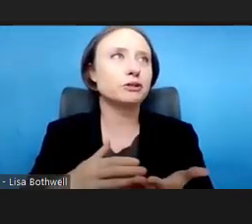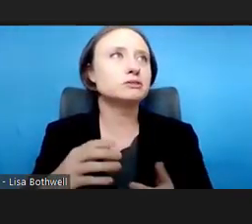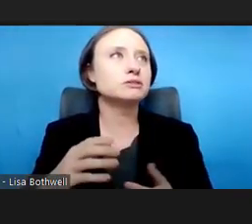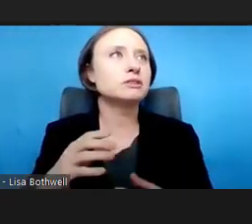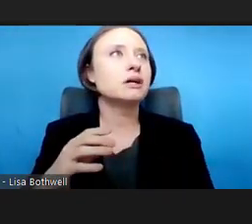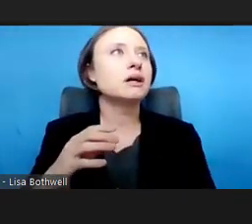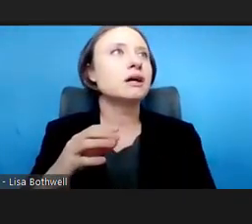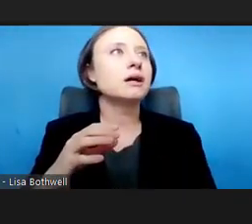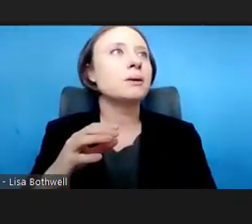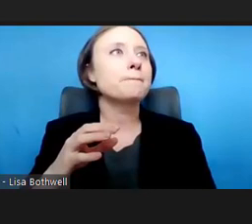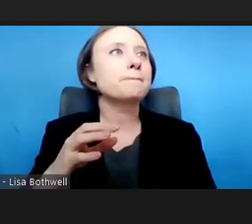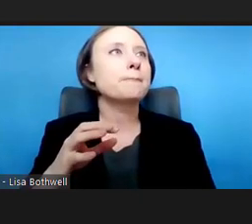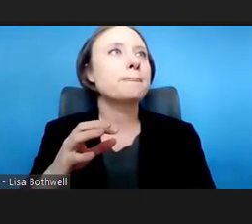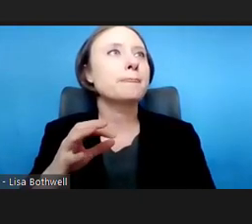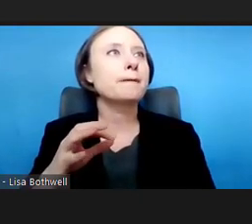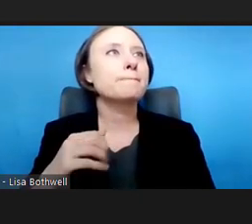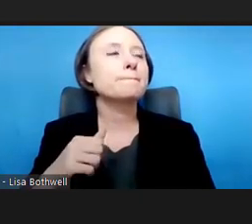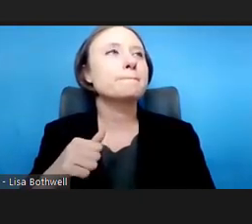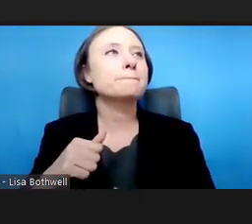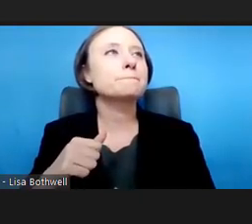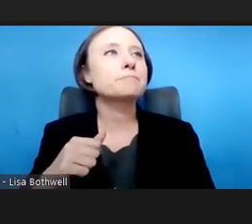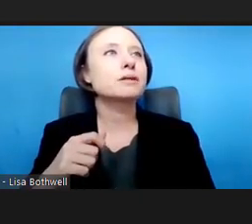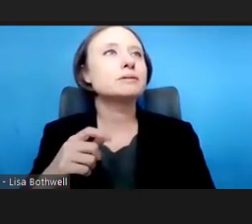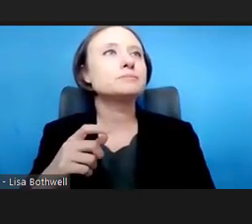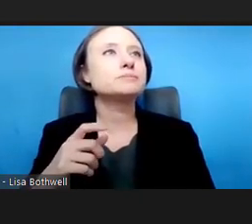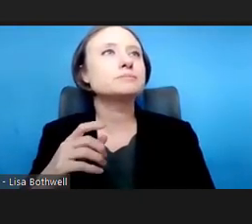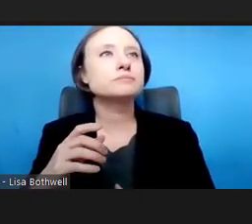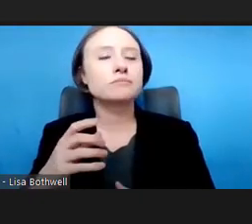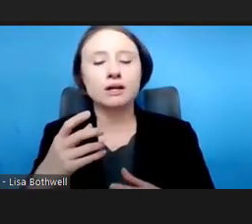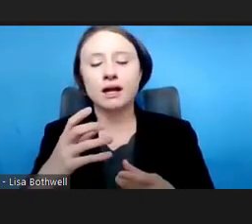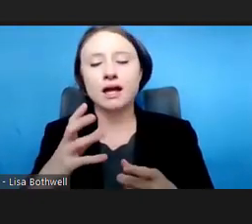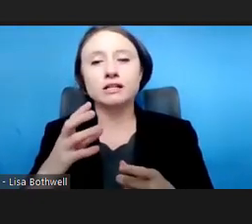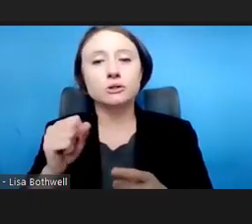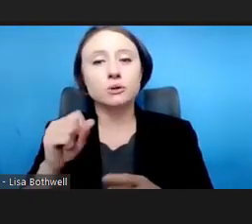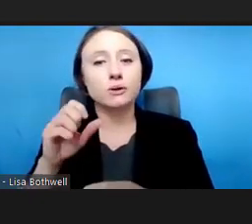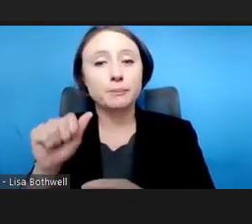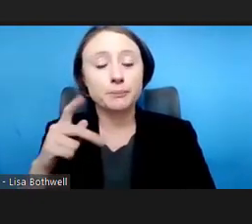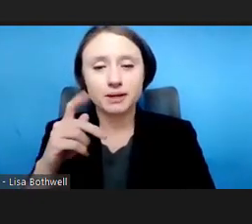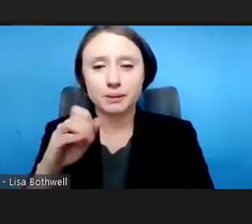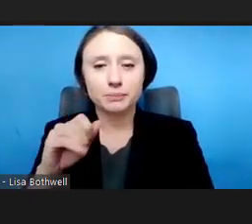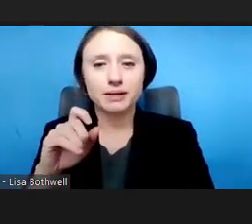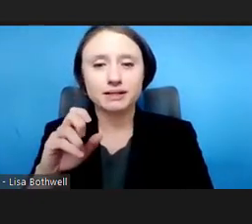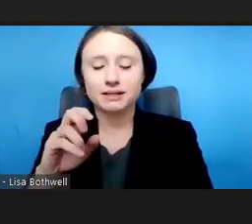services or to waive certain parts of,